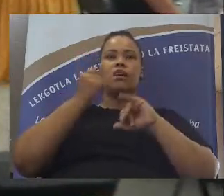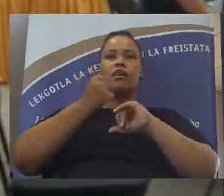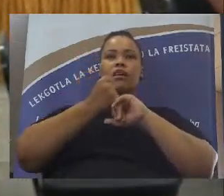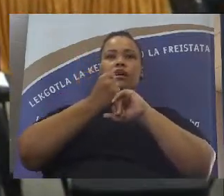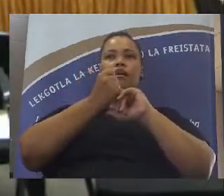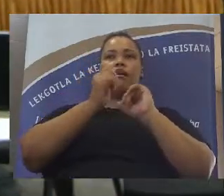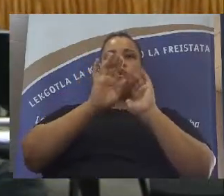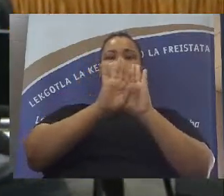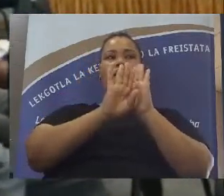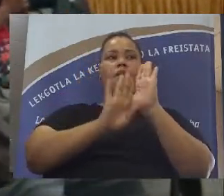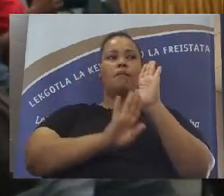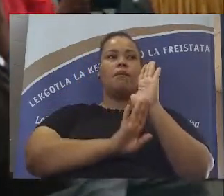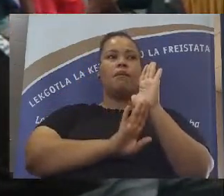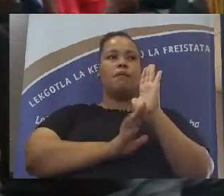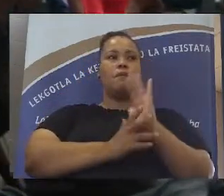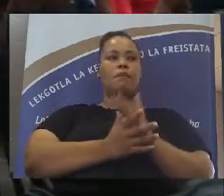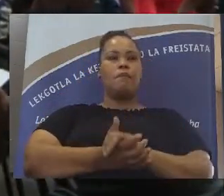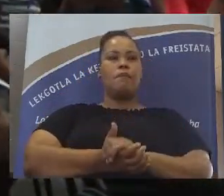the bill.